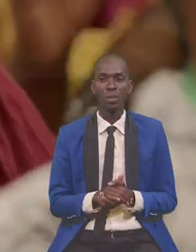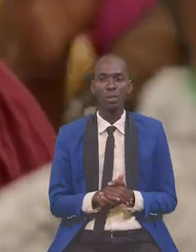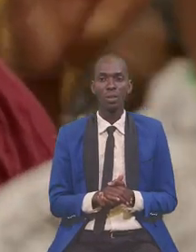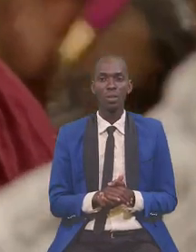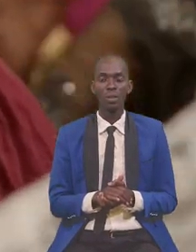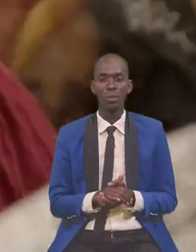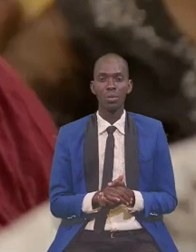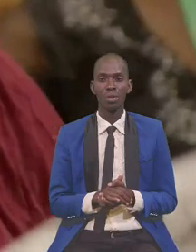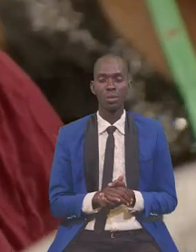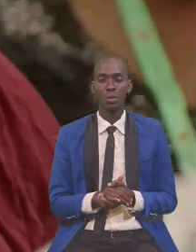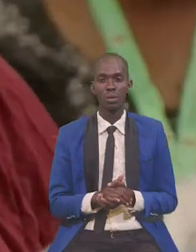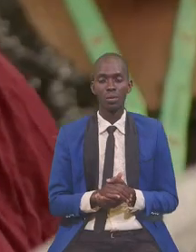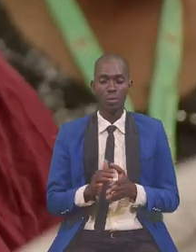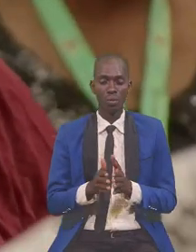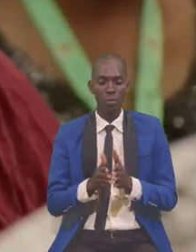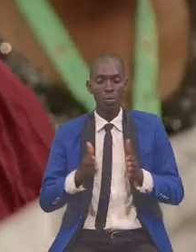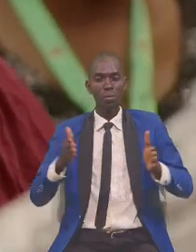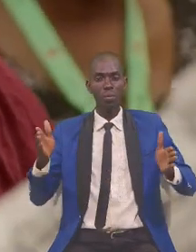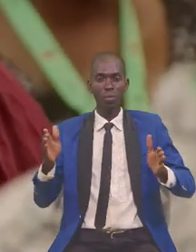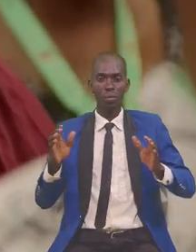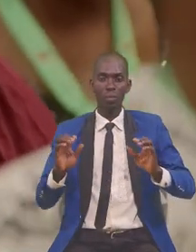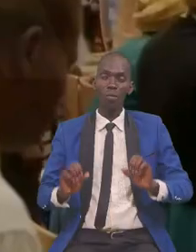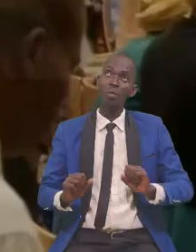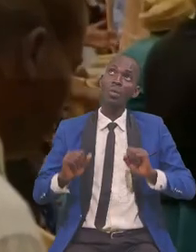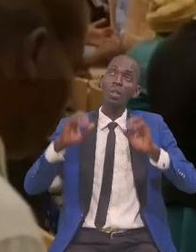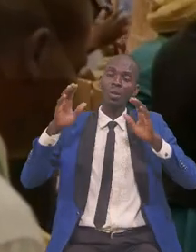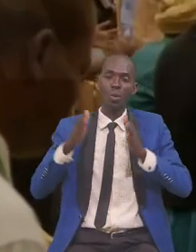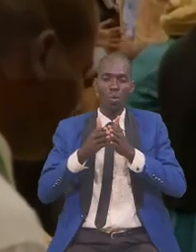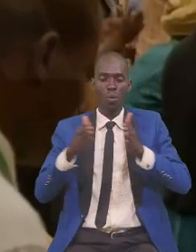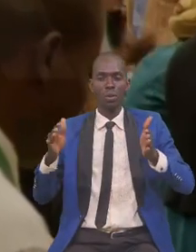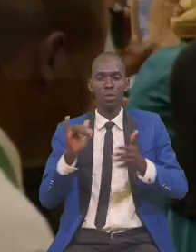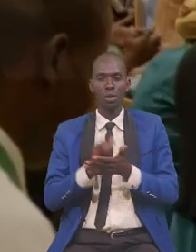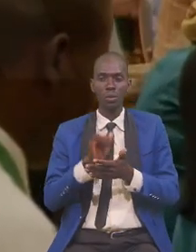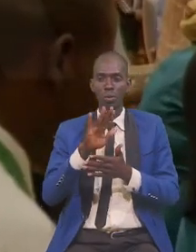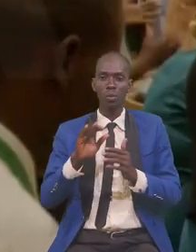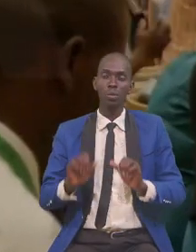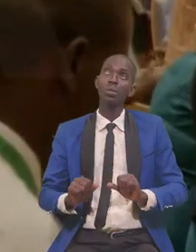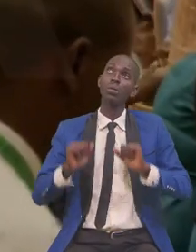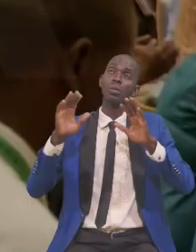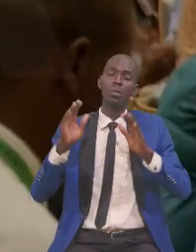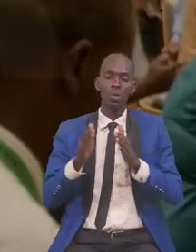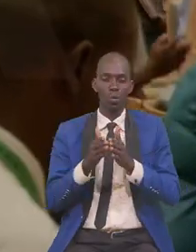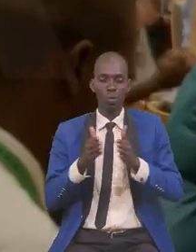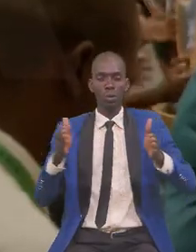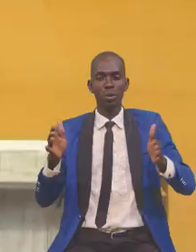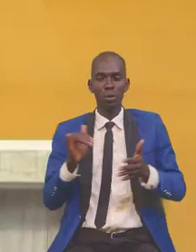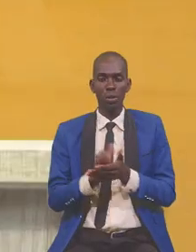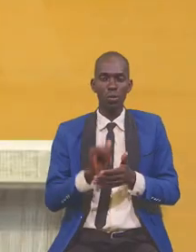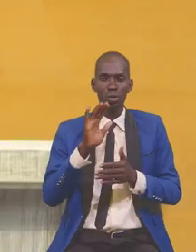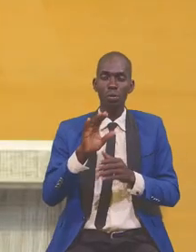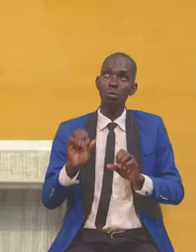Widening consecration. Widen that consecration. Widen that